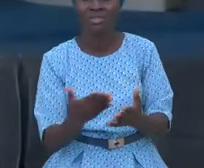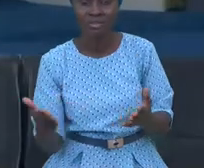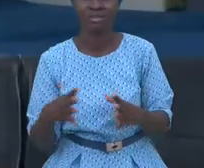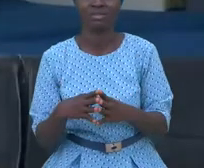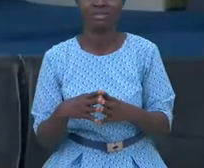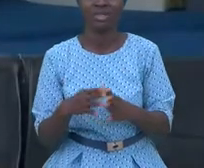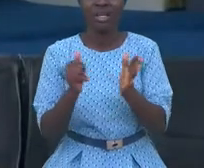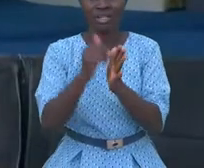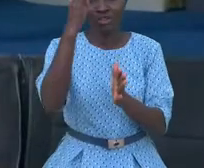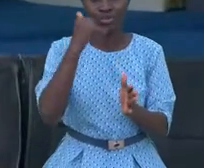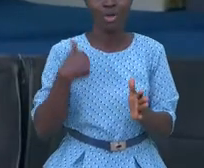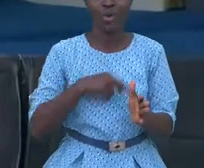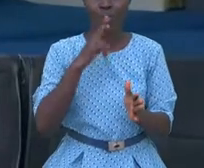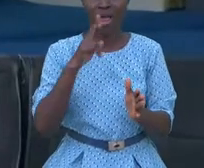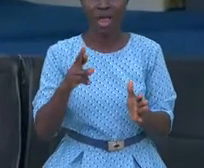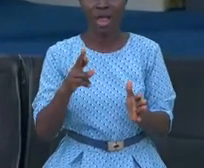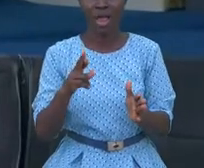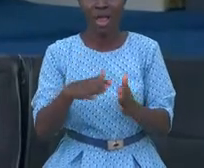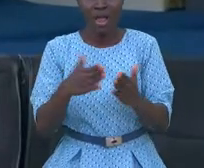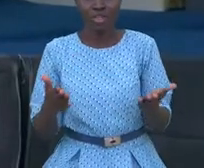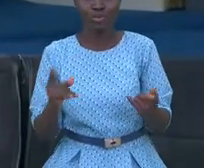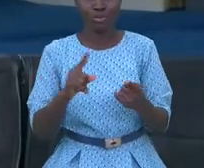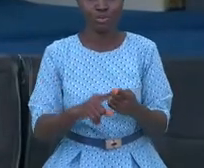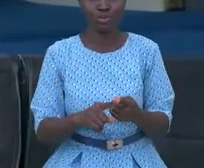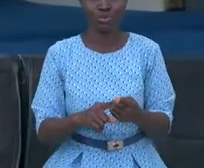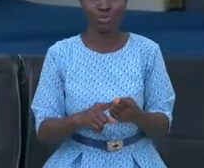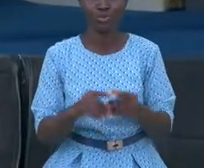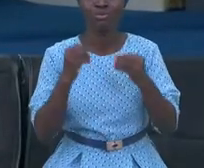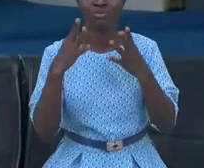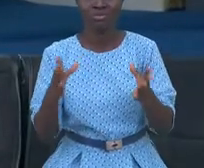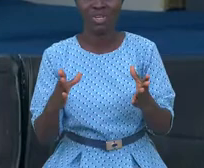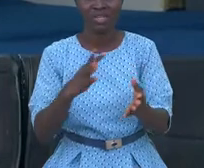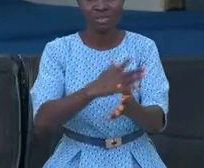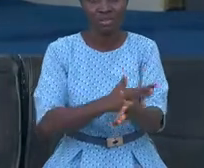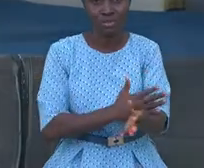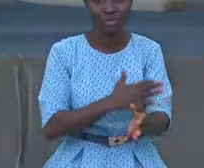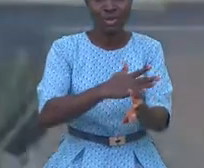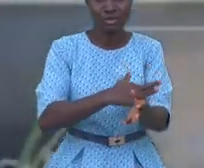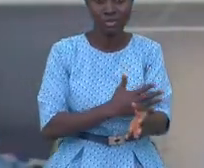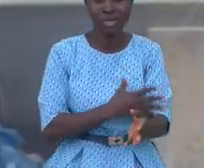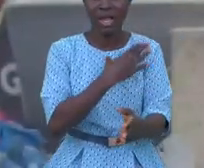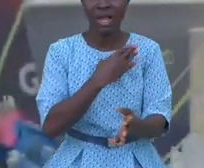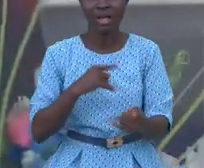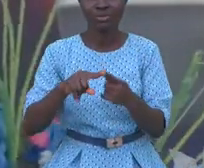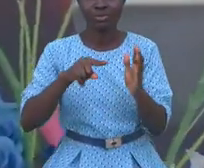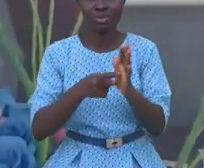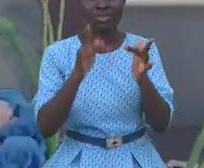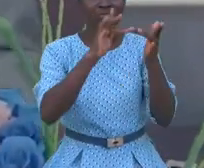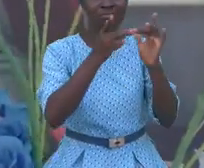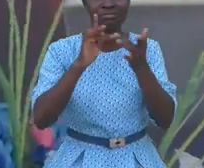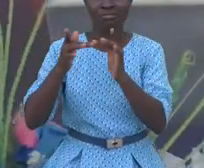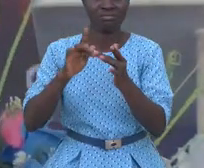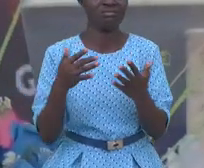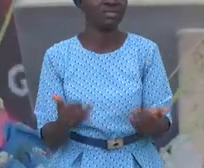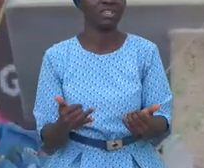subject. That's why we're exposed to this area and that area as